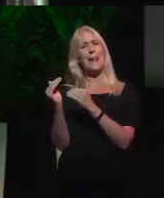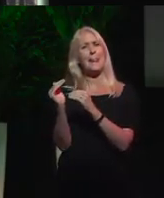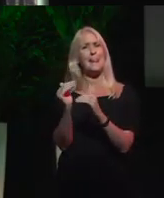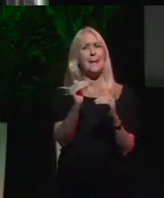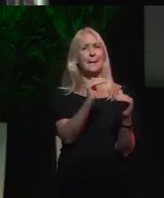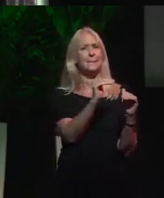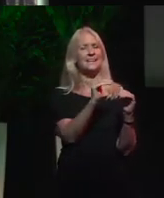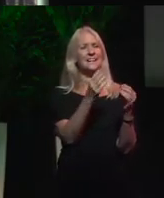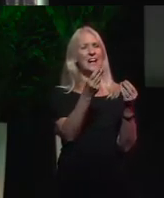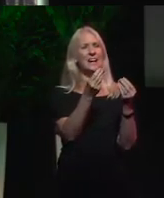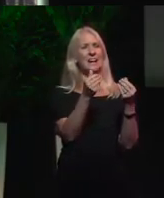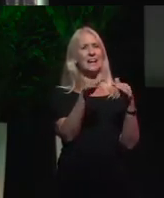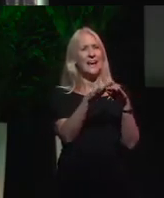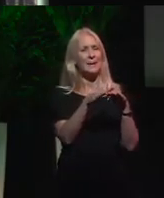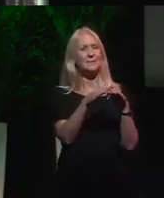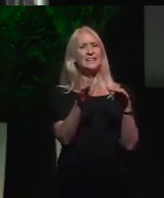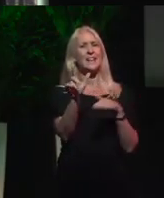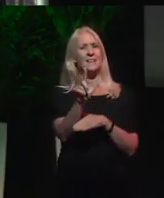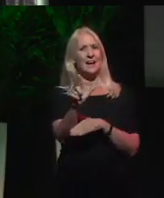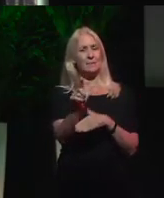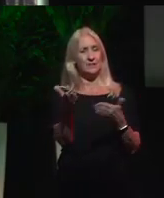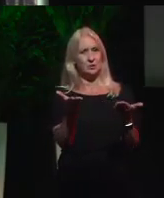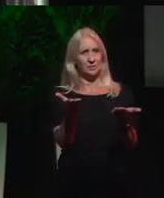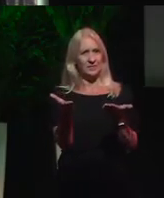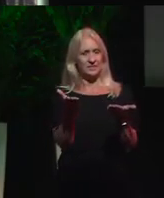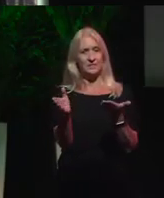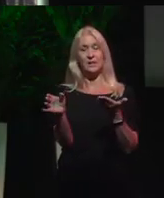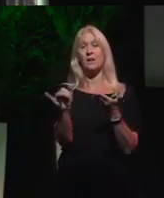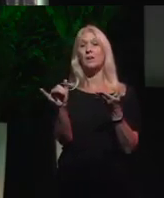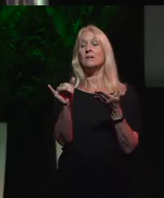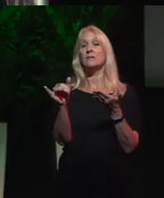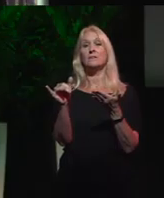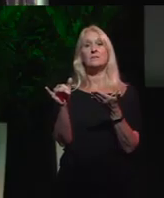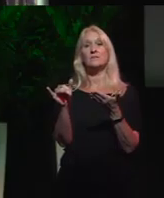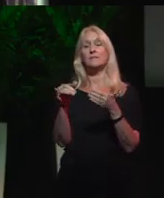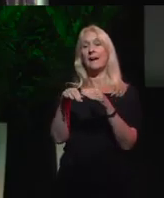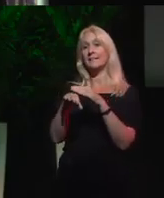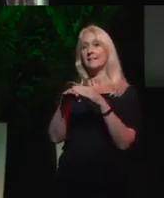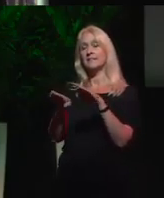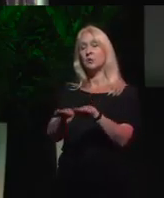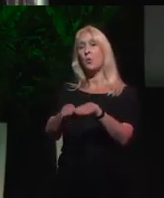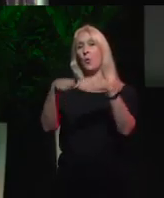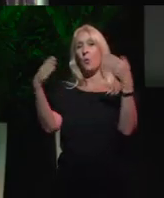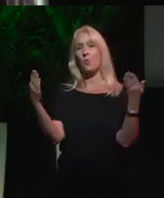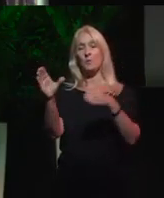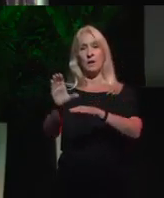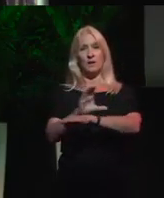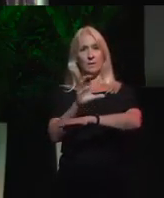library services as well as access to our open computer labs for students.